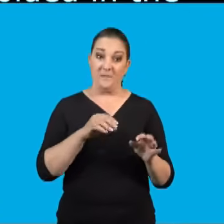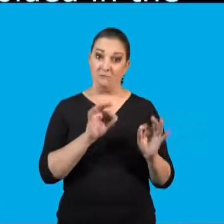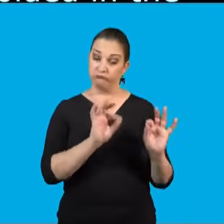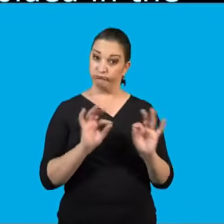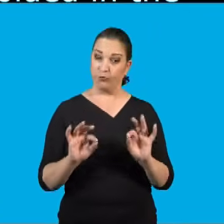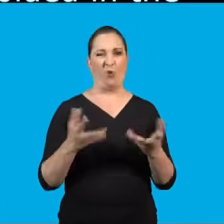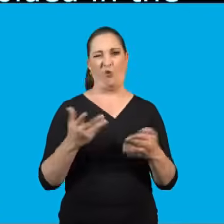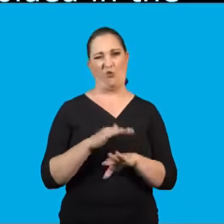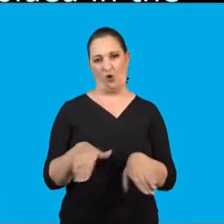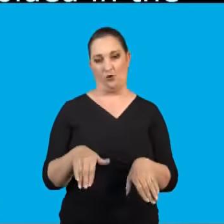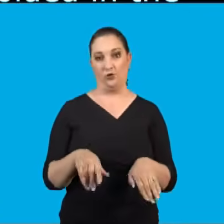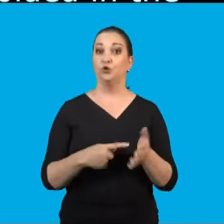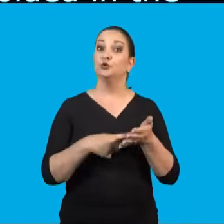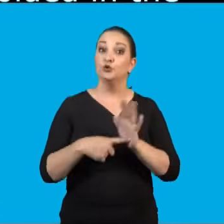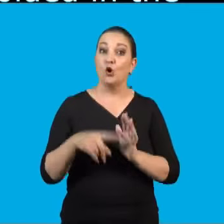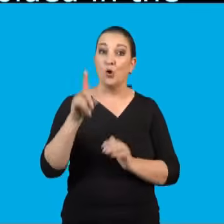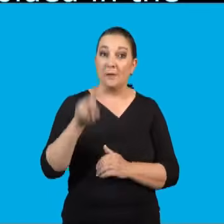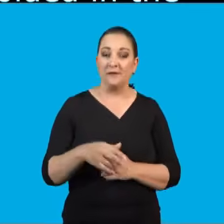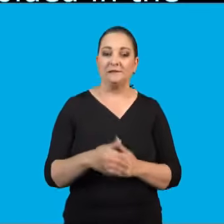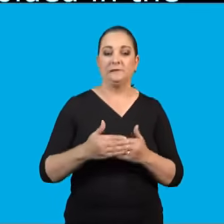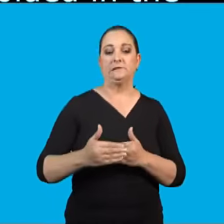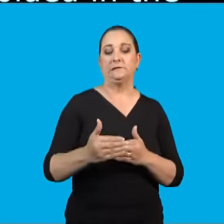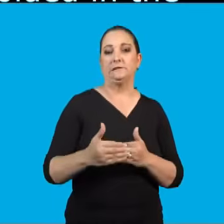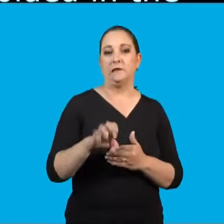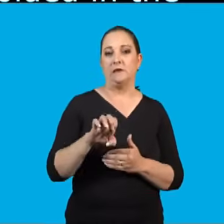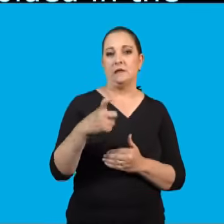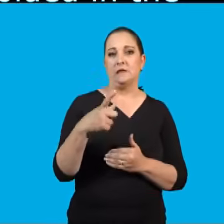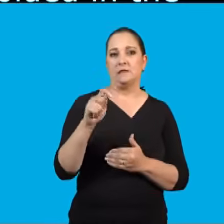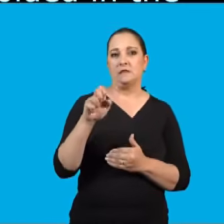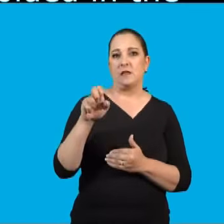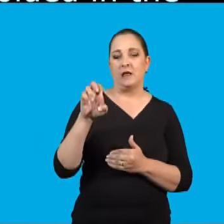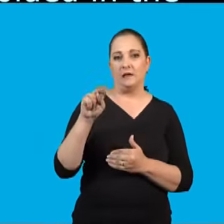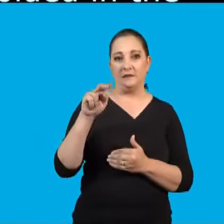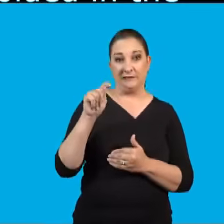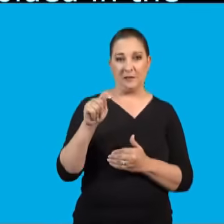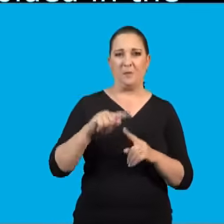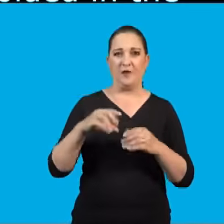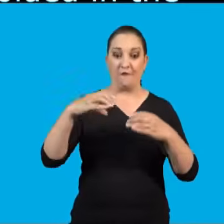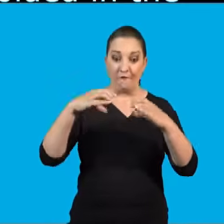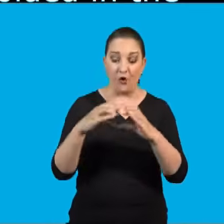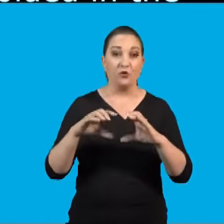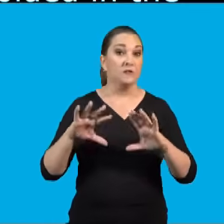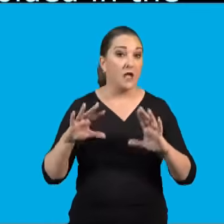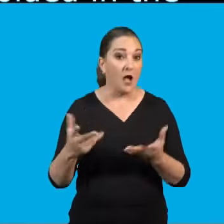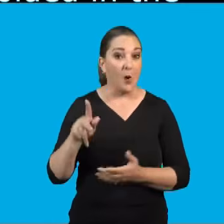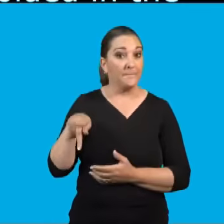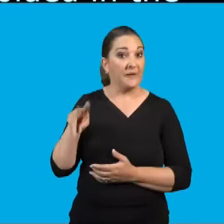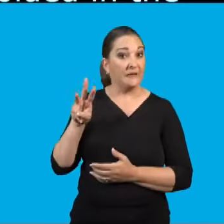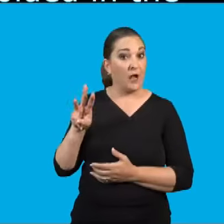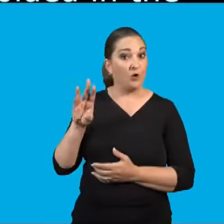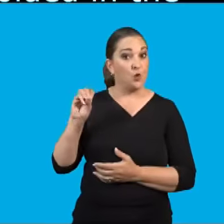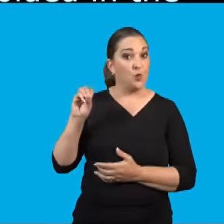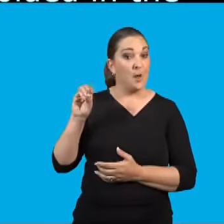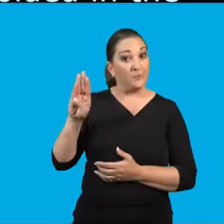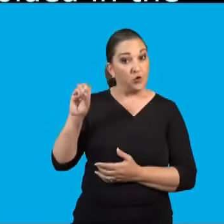not. So this is where your extent comes in. Remember I told you before. You need to focus on how P.W.